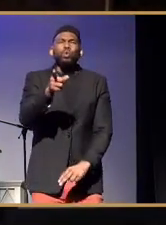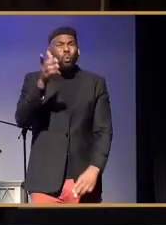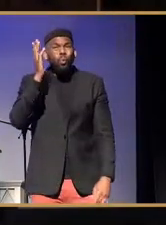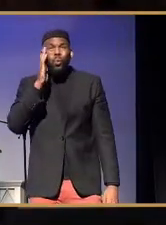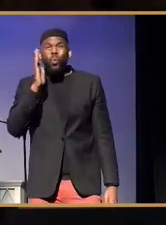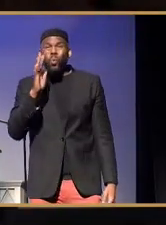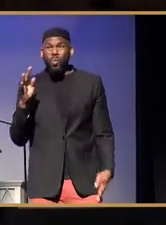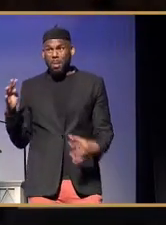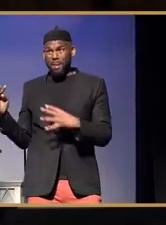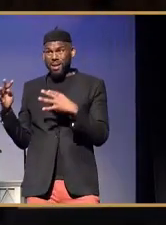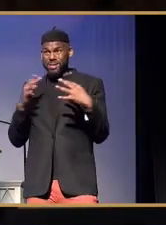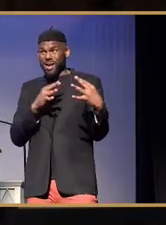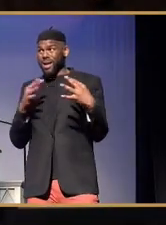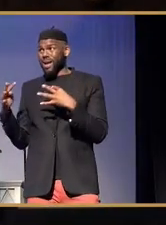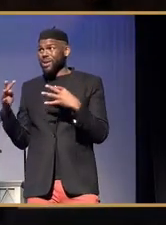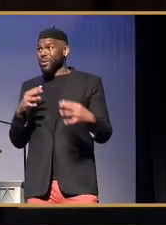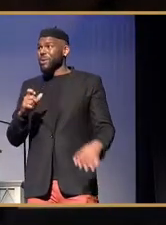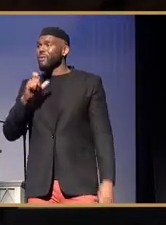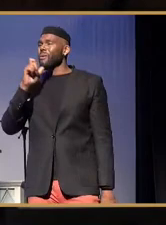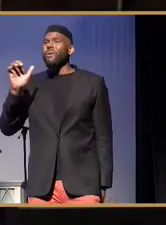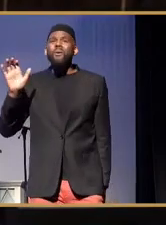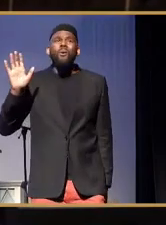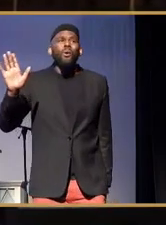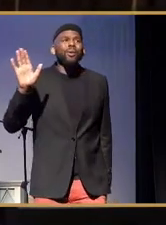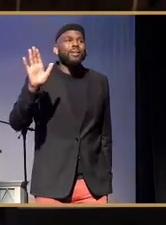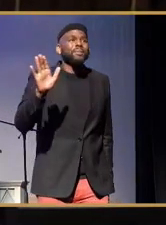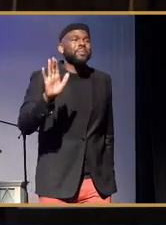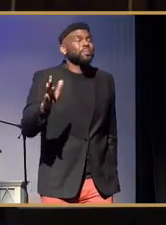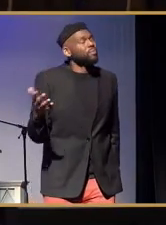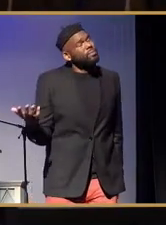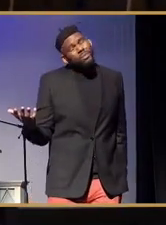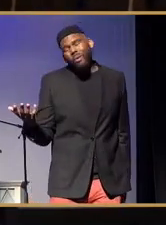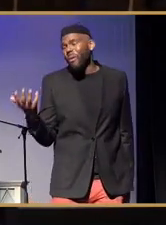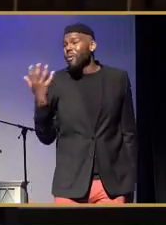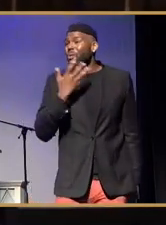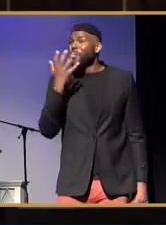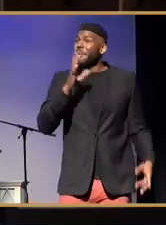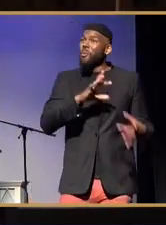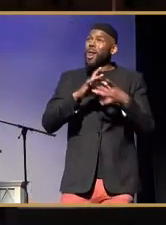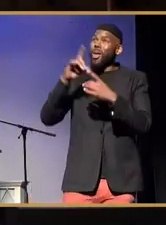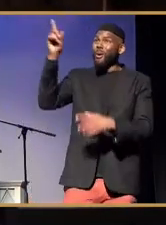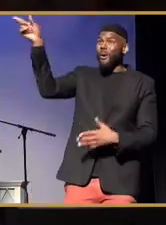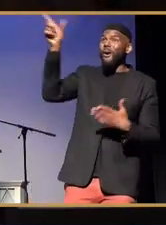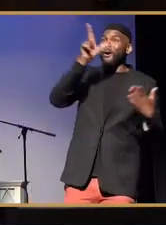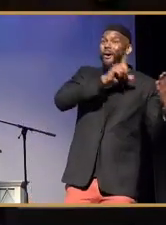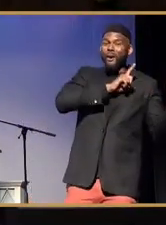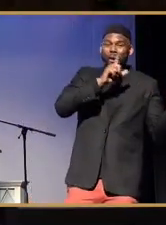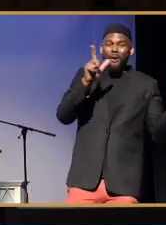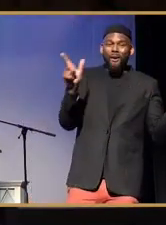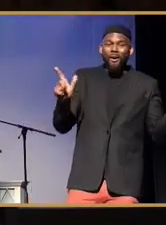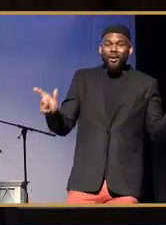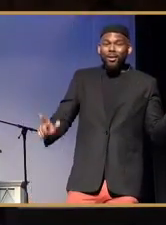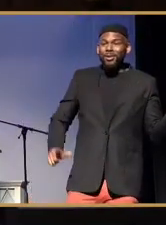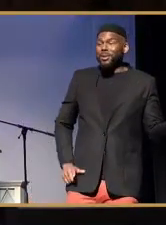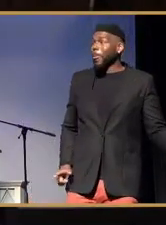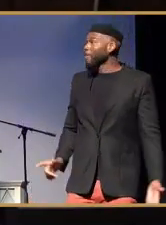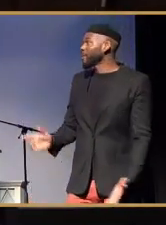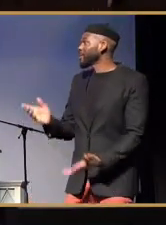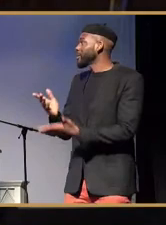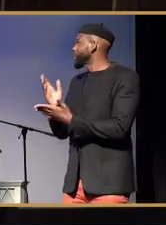the battle is not yours, it belongs to the Lord.